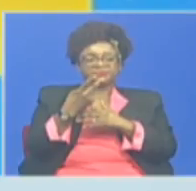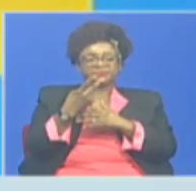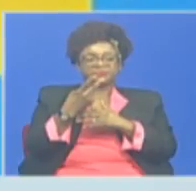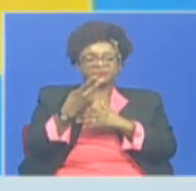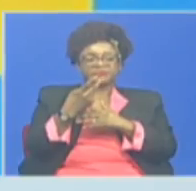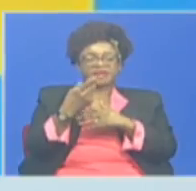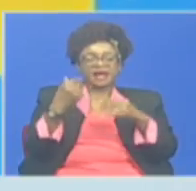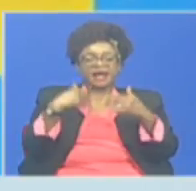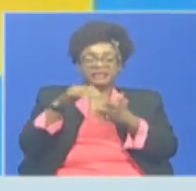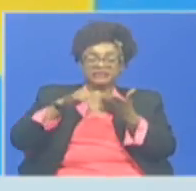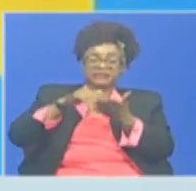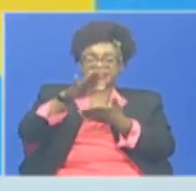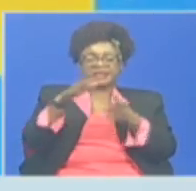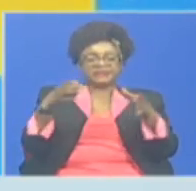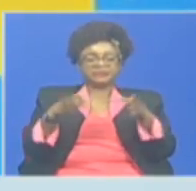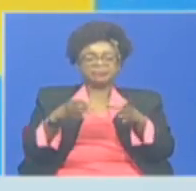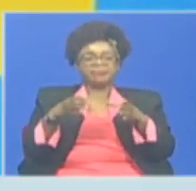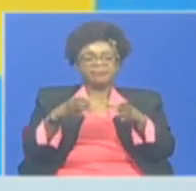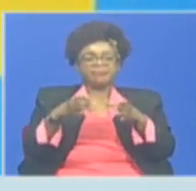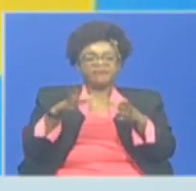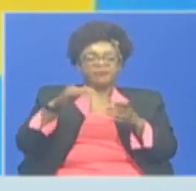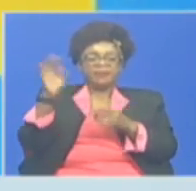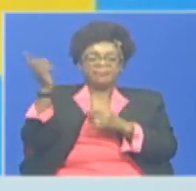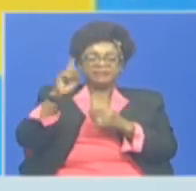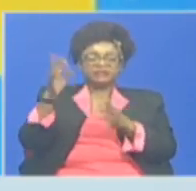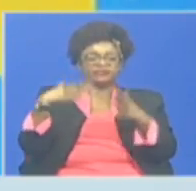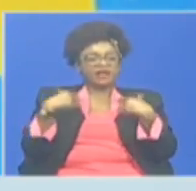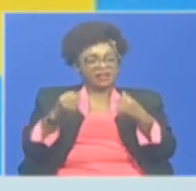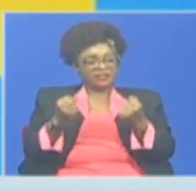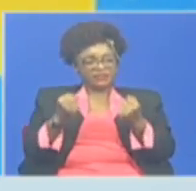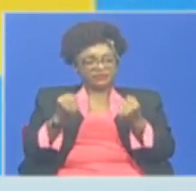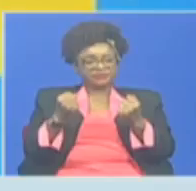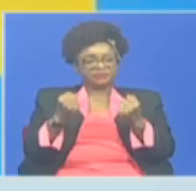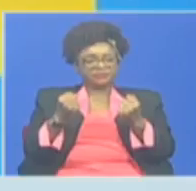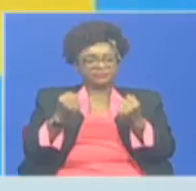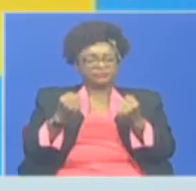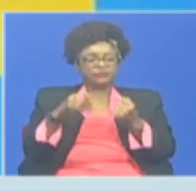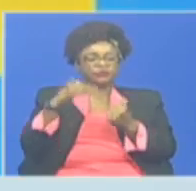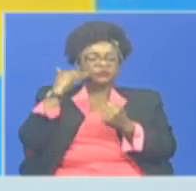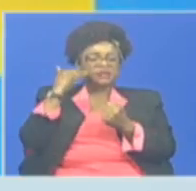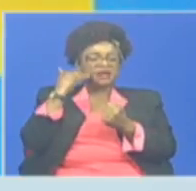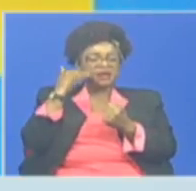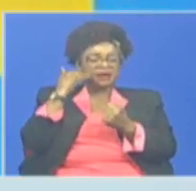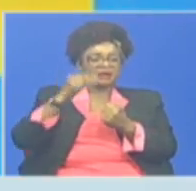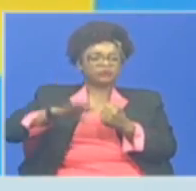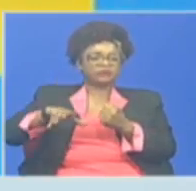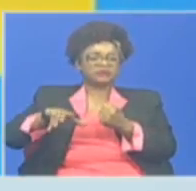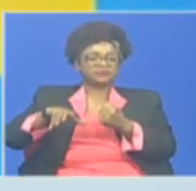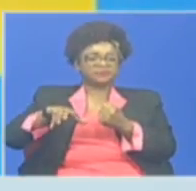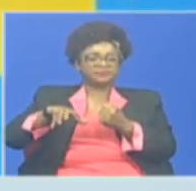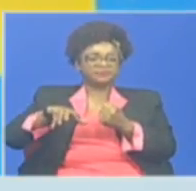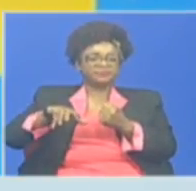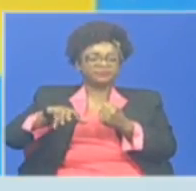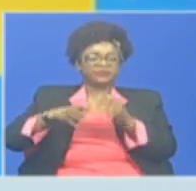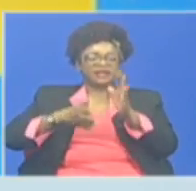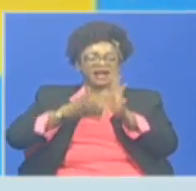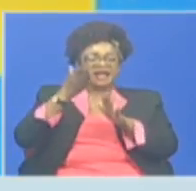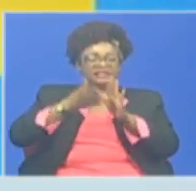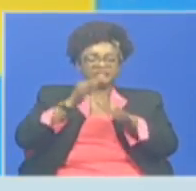high-level team from the Ministry of Health to Siaya County on an urgent